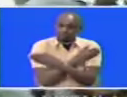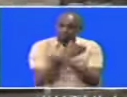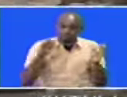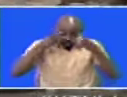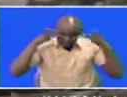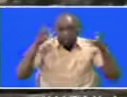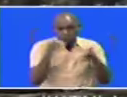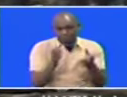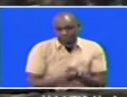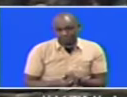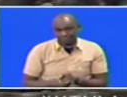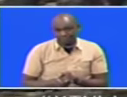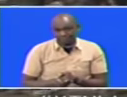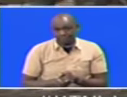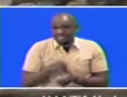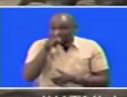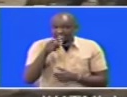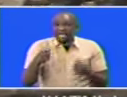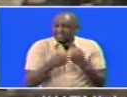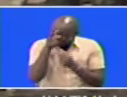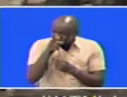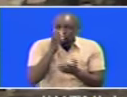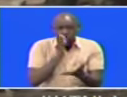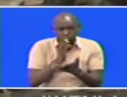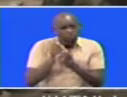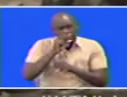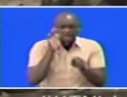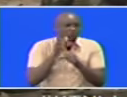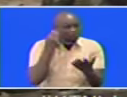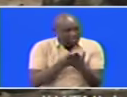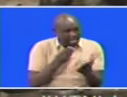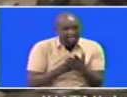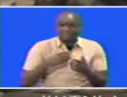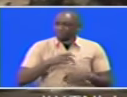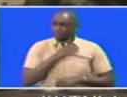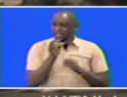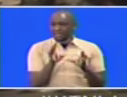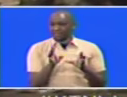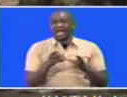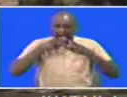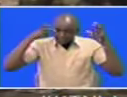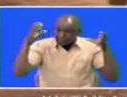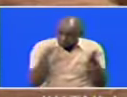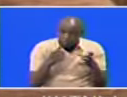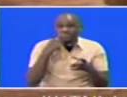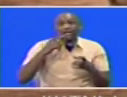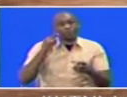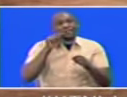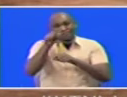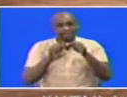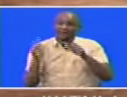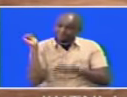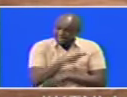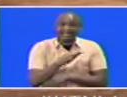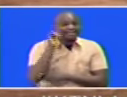Al-Shabaab. The costly affair initially would not be felt. The Al-Shabaab declared war on Kenya